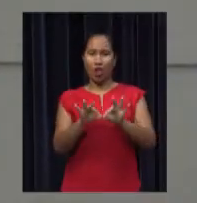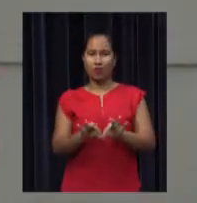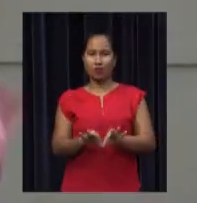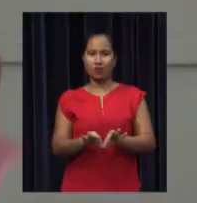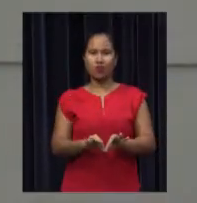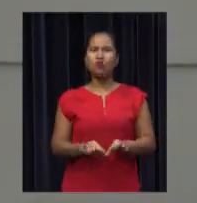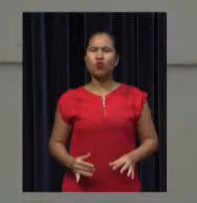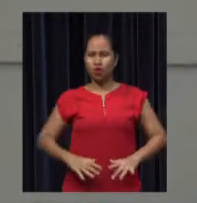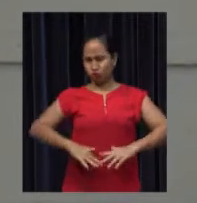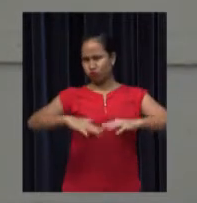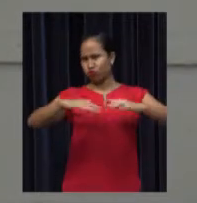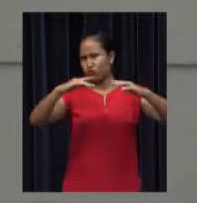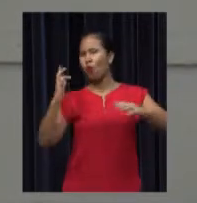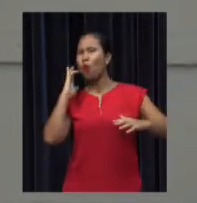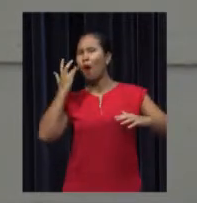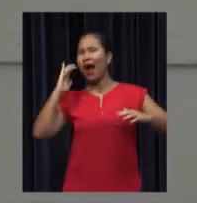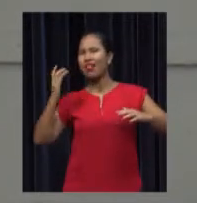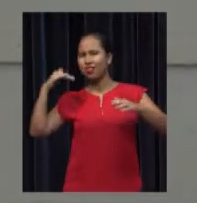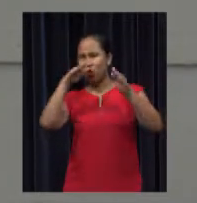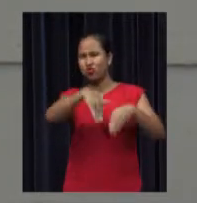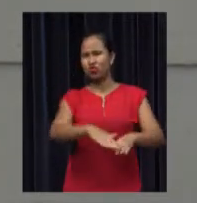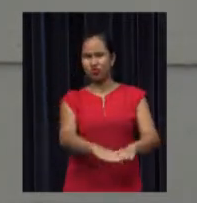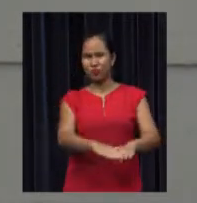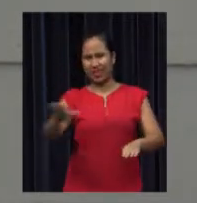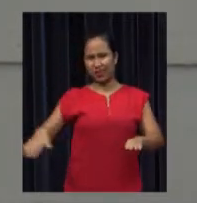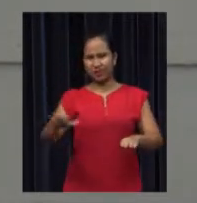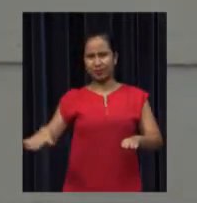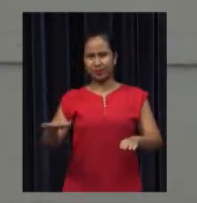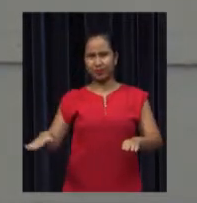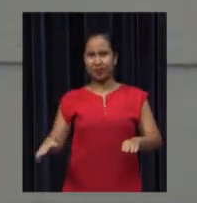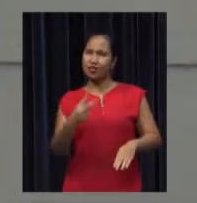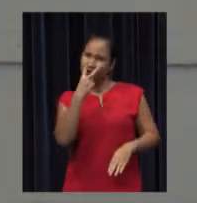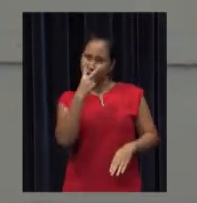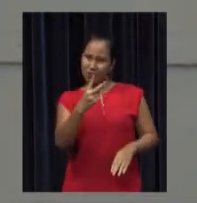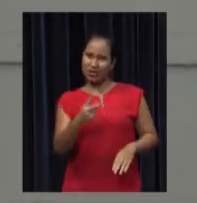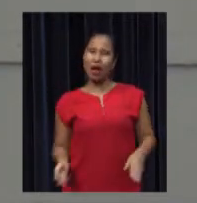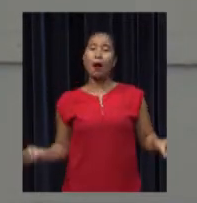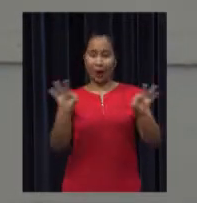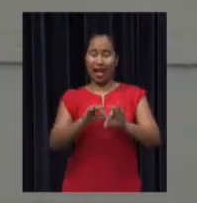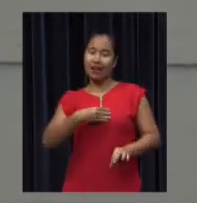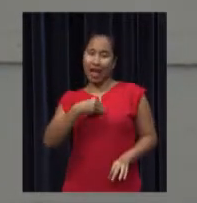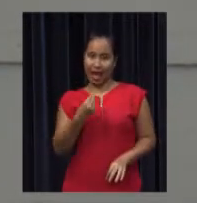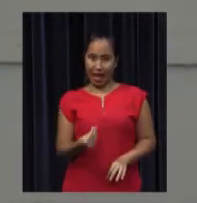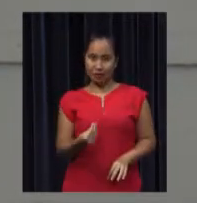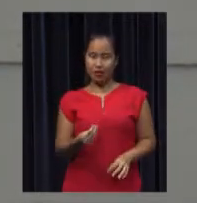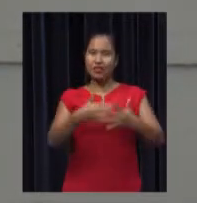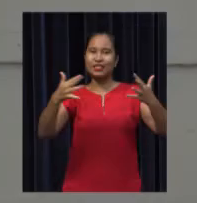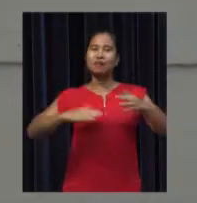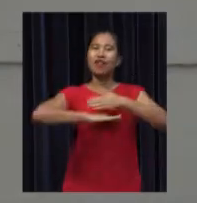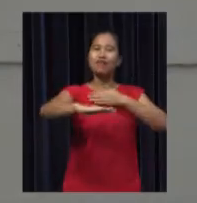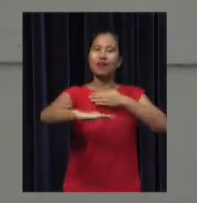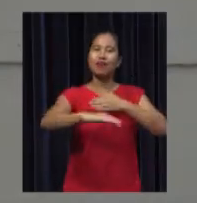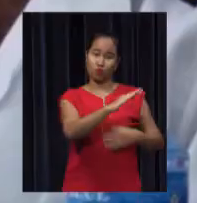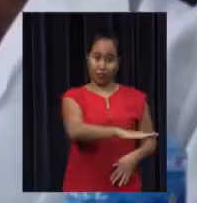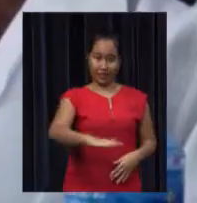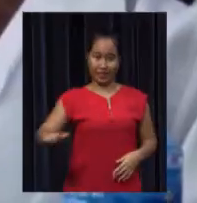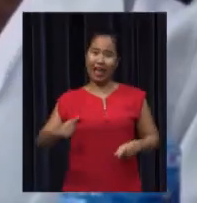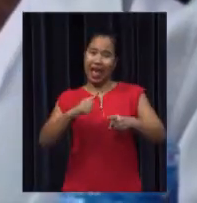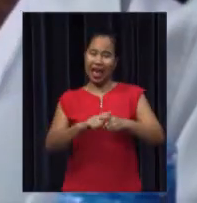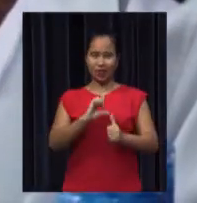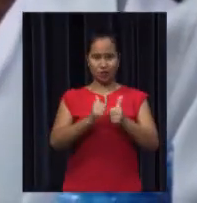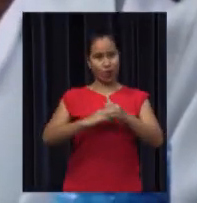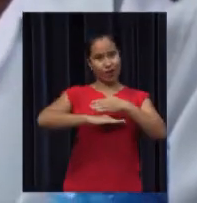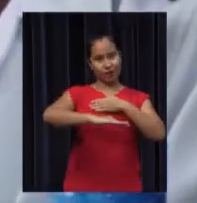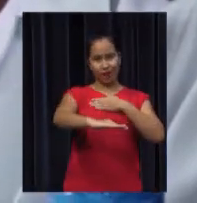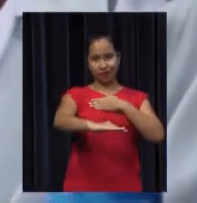the prevailing flooding in this area, the need for having a playground for the children as well as a sports field was